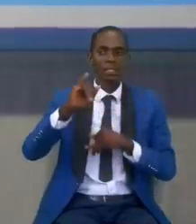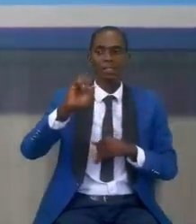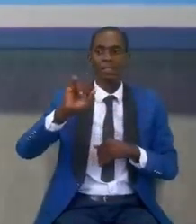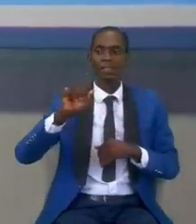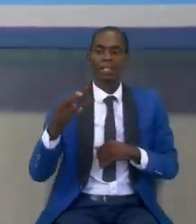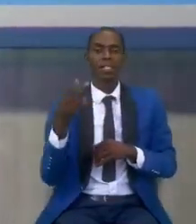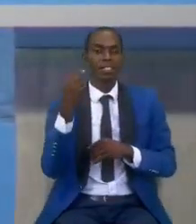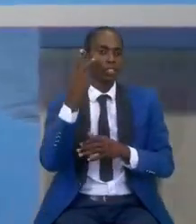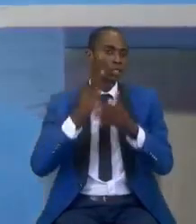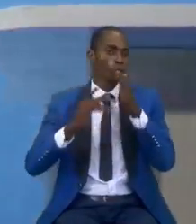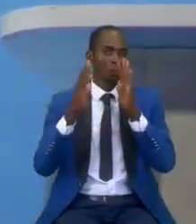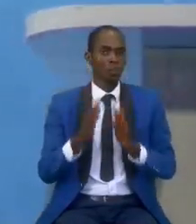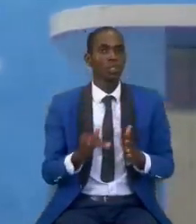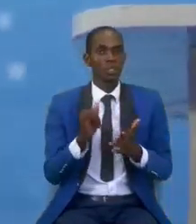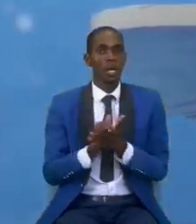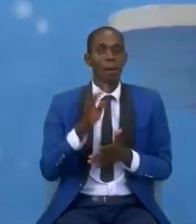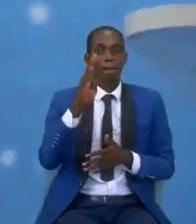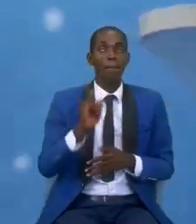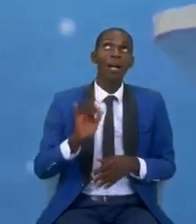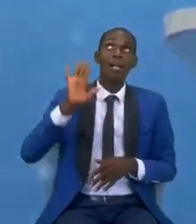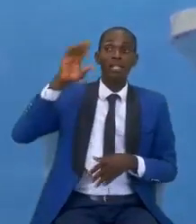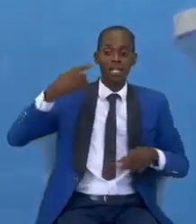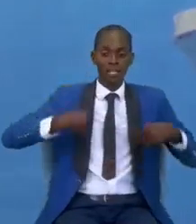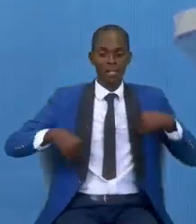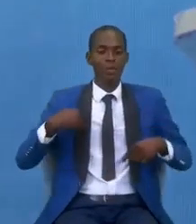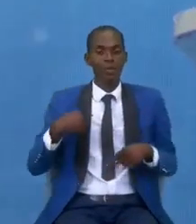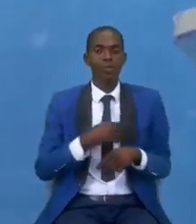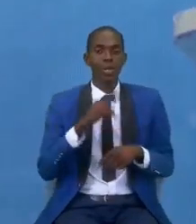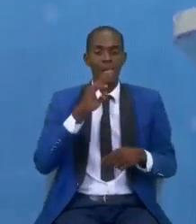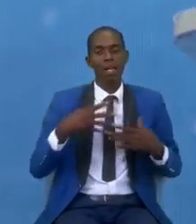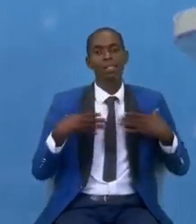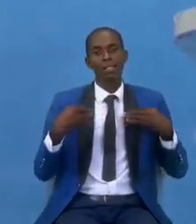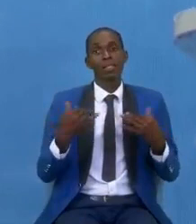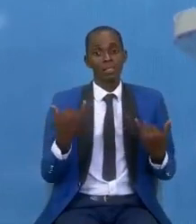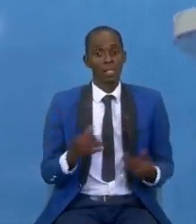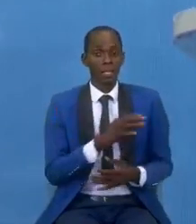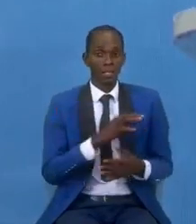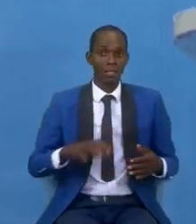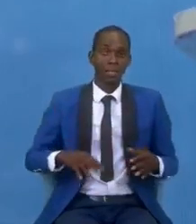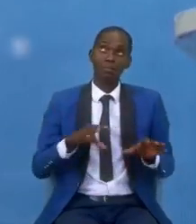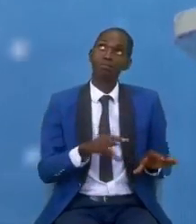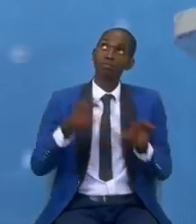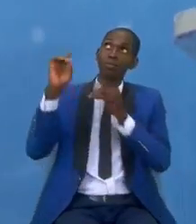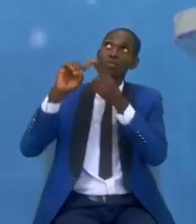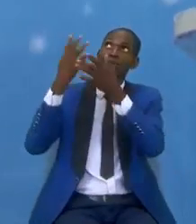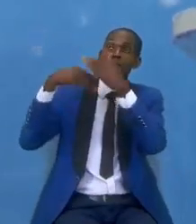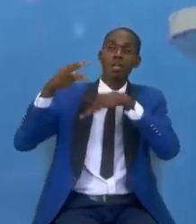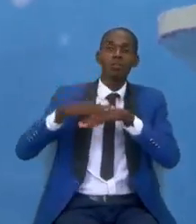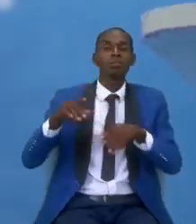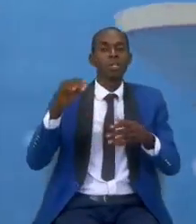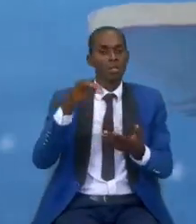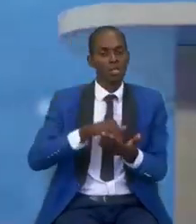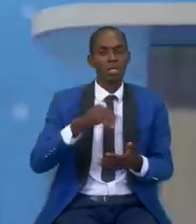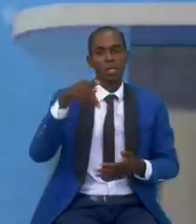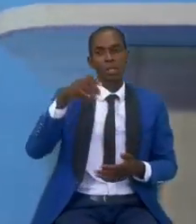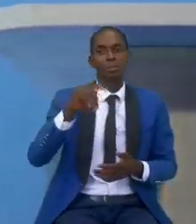here Peter is writing and reminding us, and he says Christ died on the tree. That's in chapter 2 verse 24,